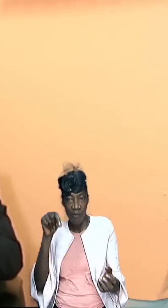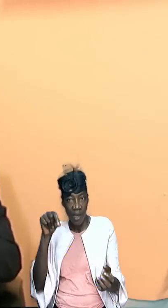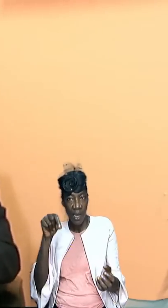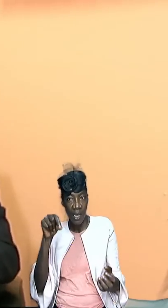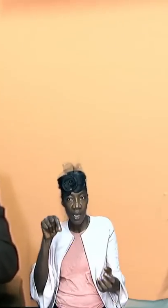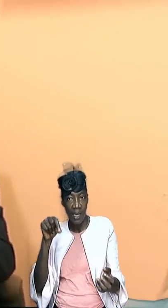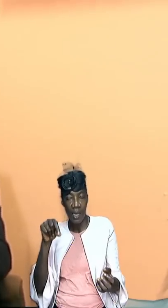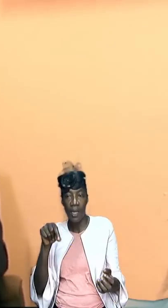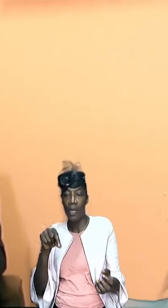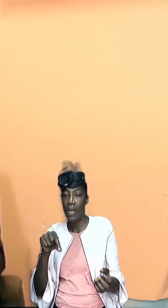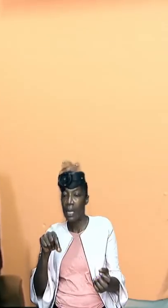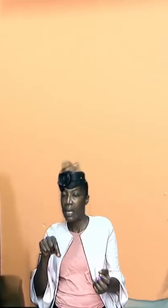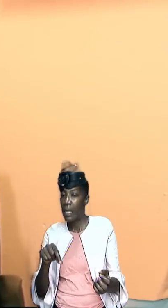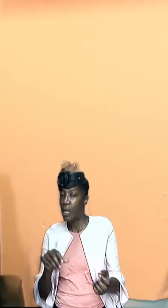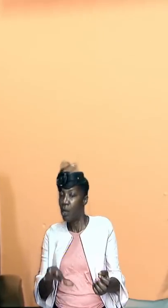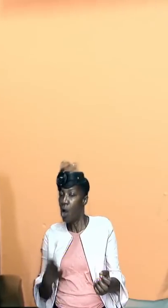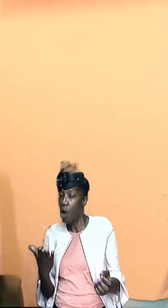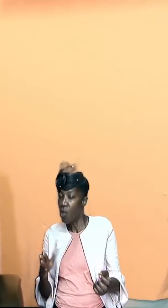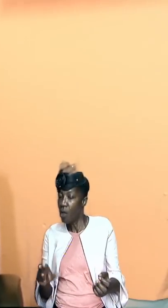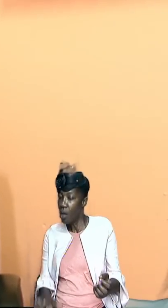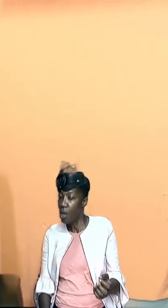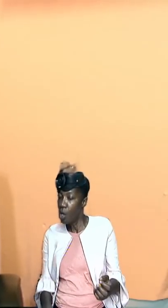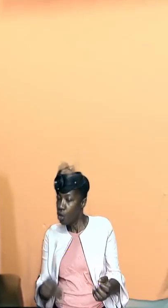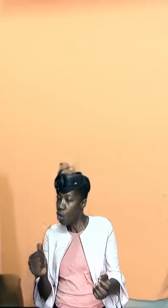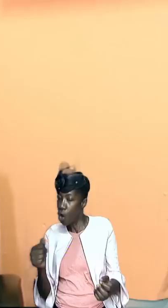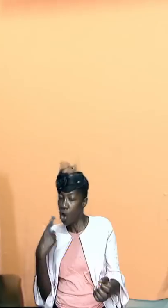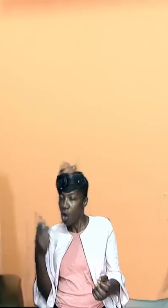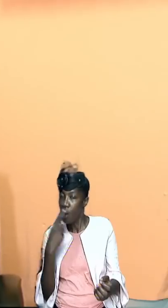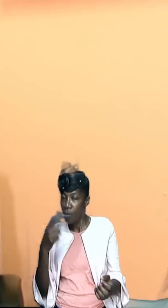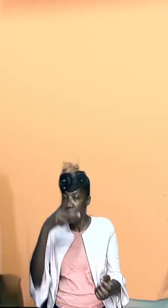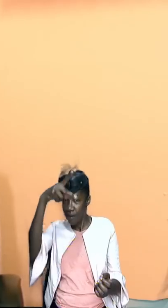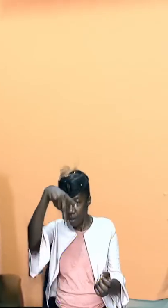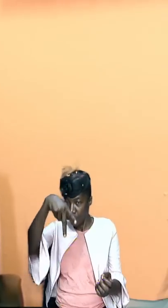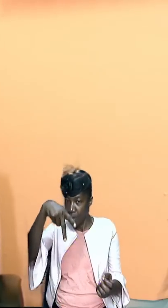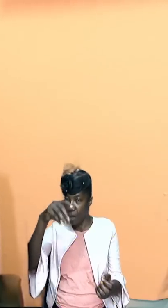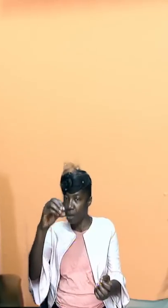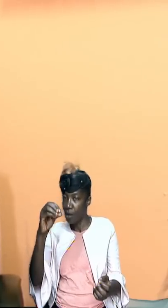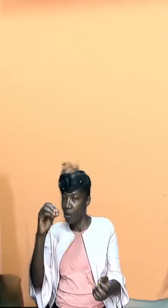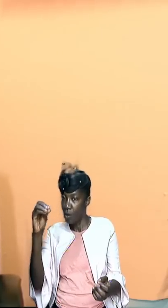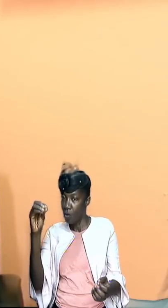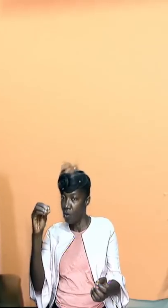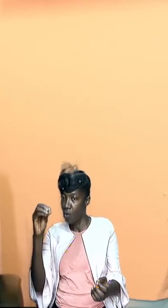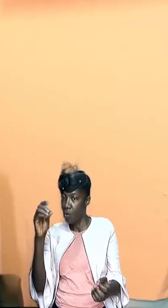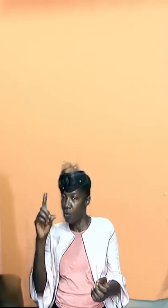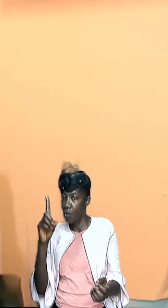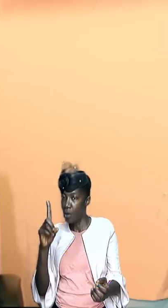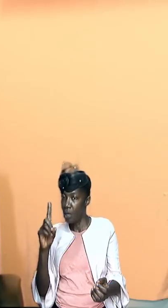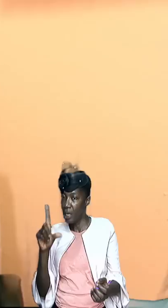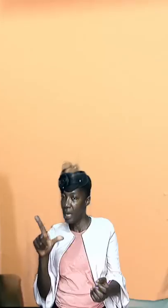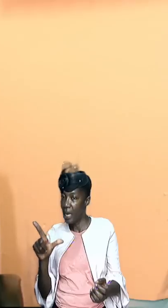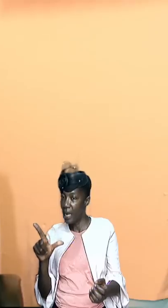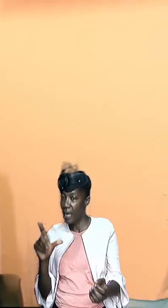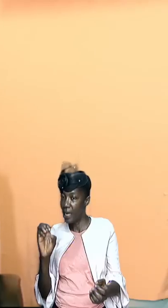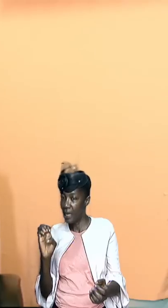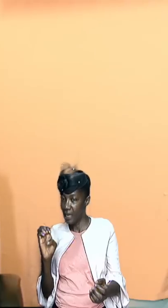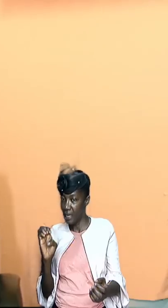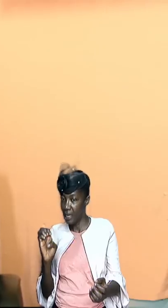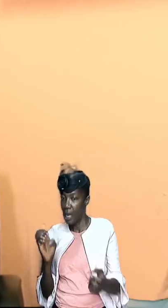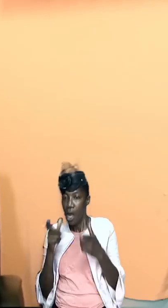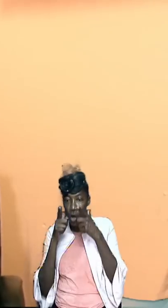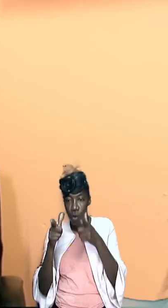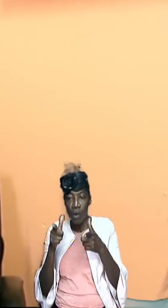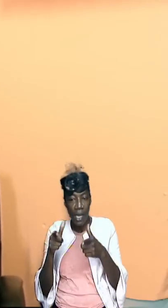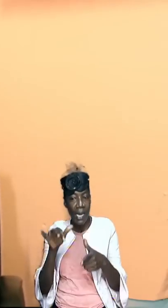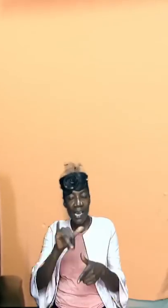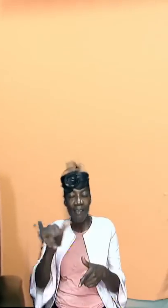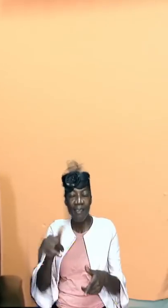the offspring is always a poodle. They keep looking the same way.